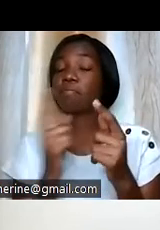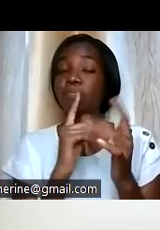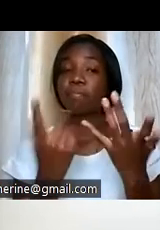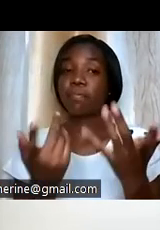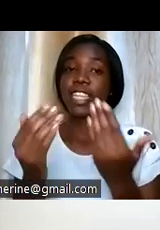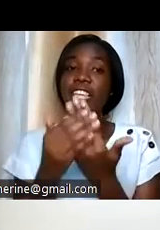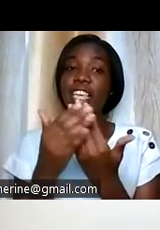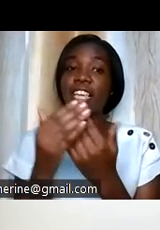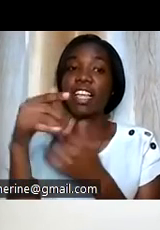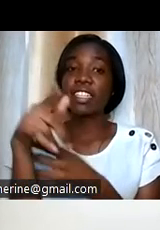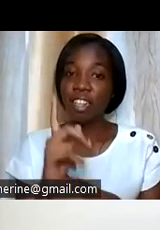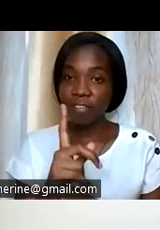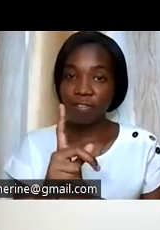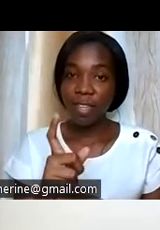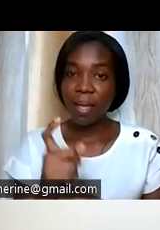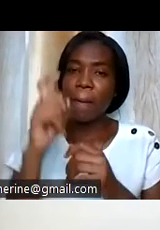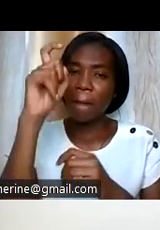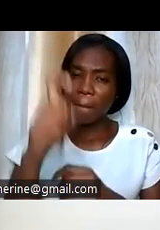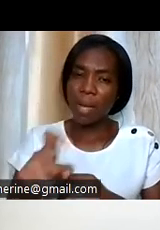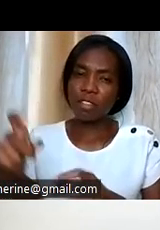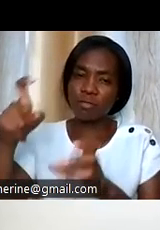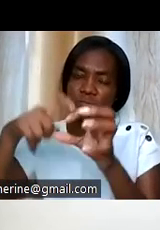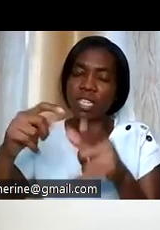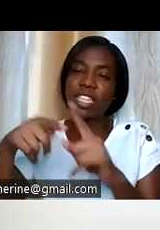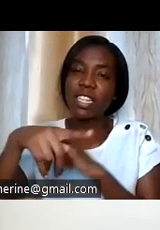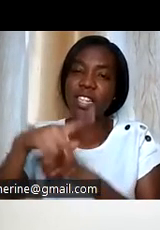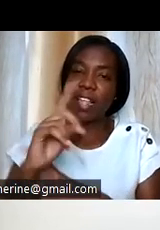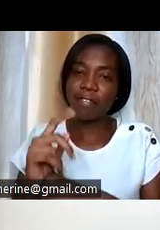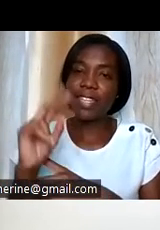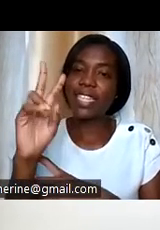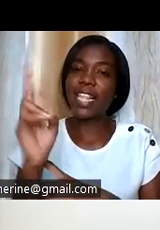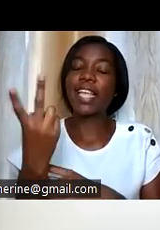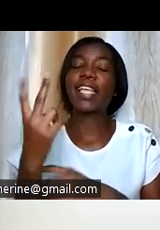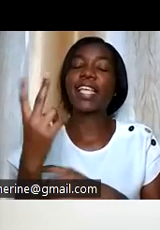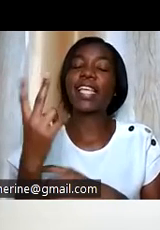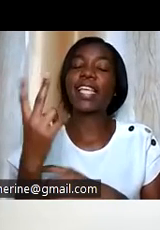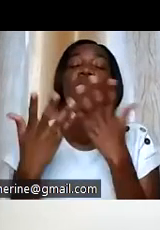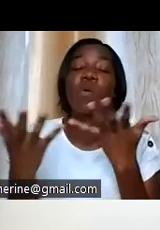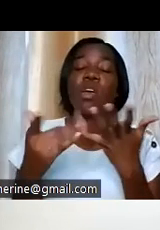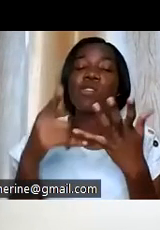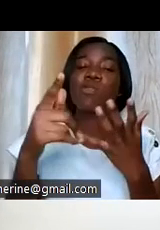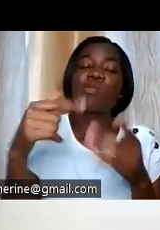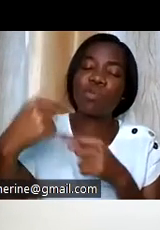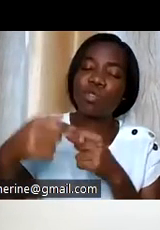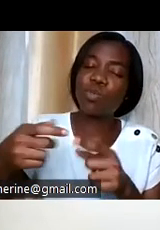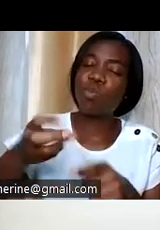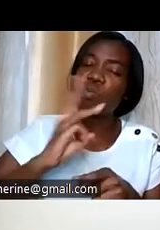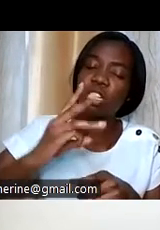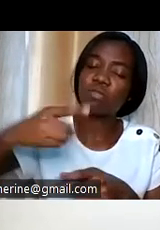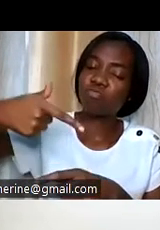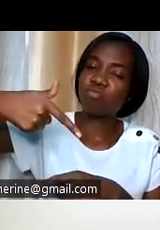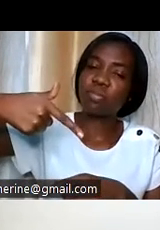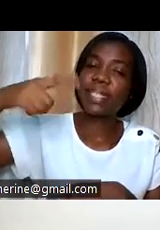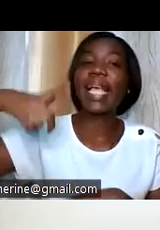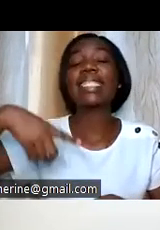You need to plug yourself on a certain level where you keep watering yourself. What are the